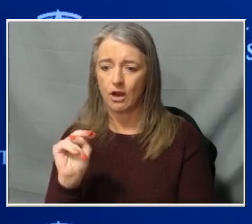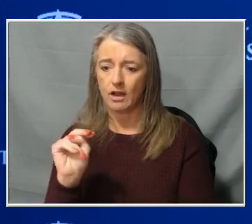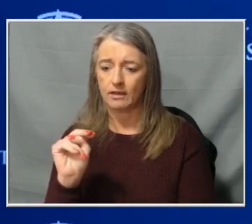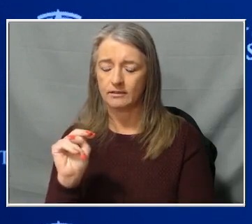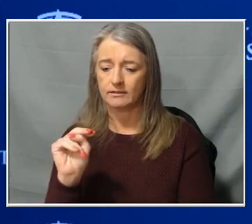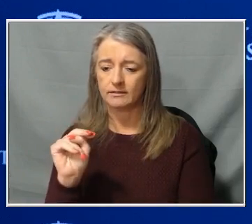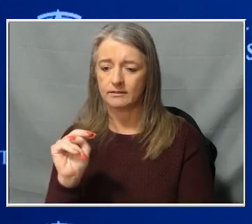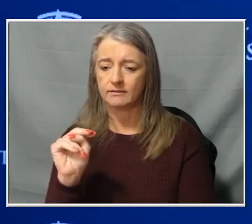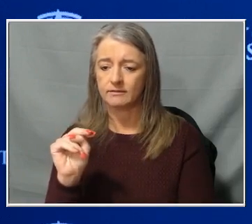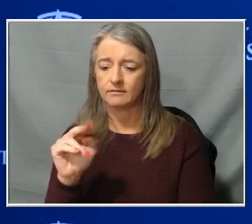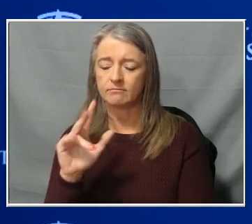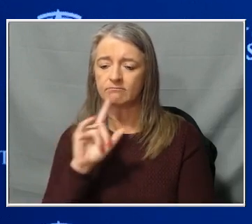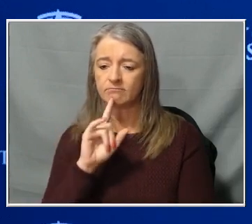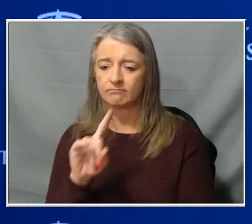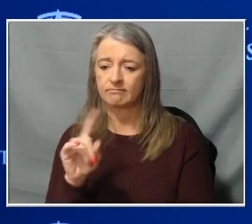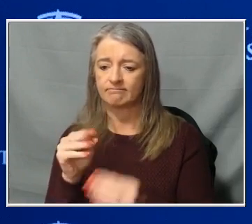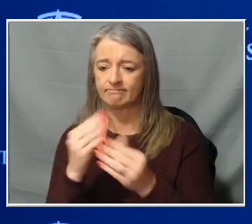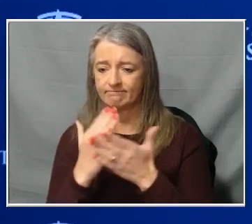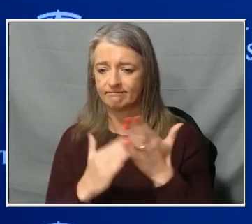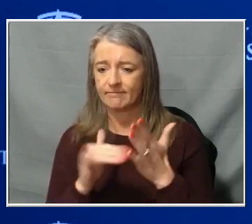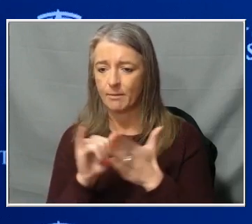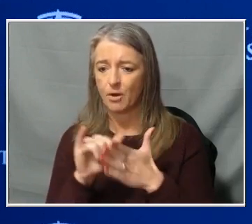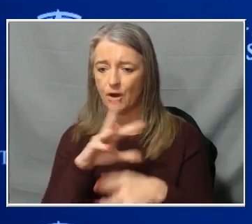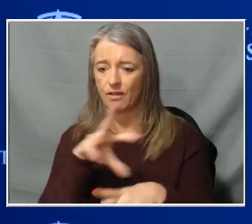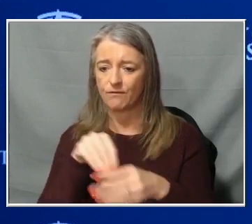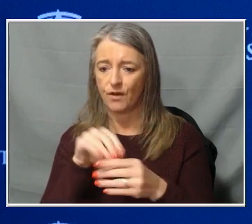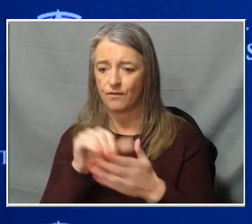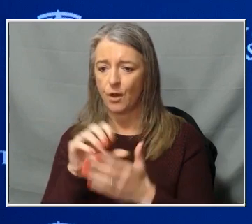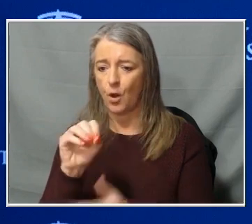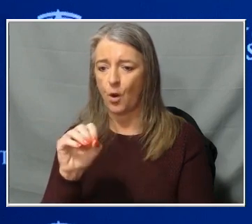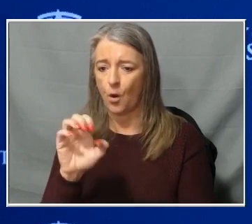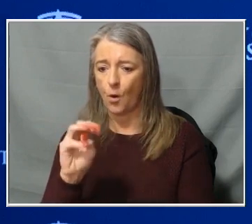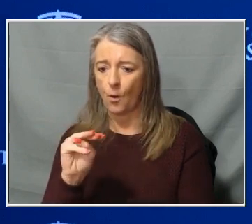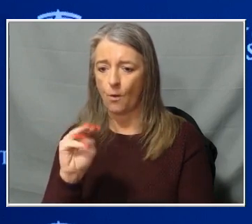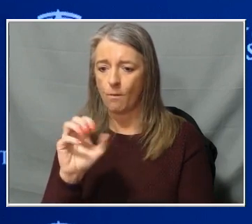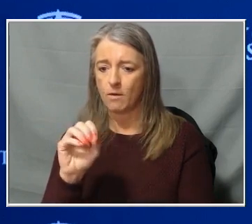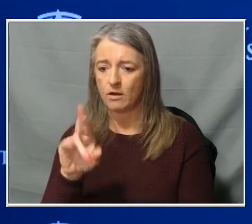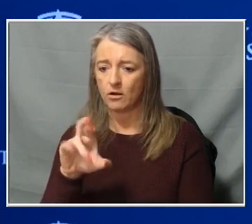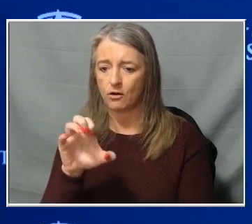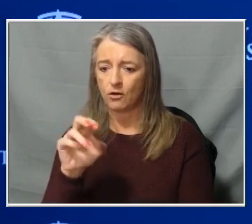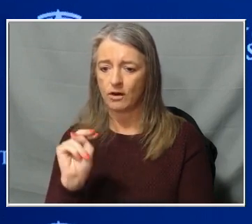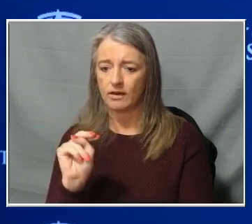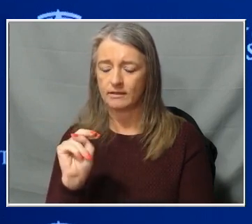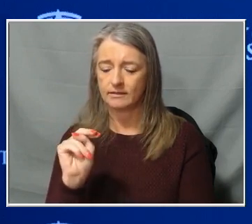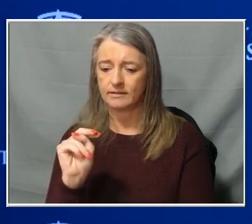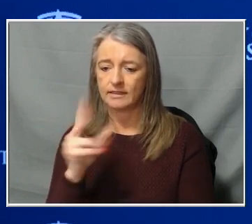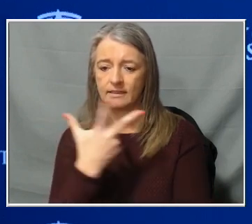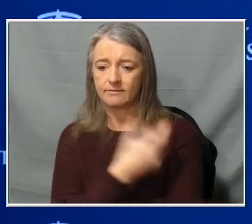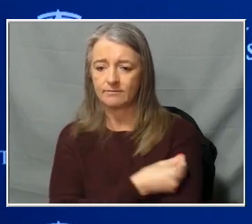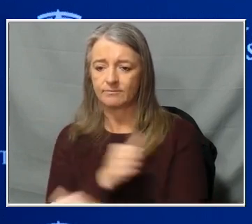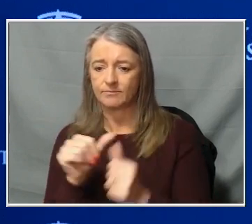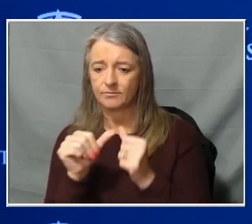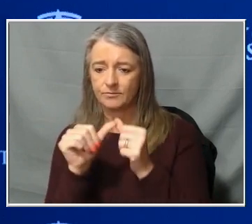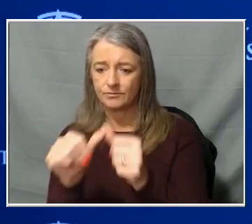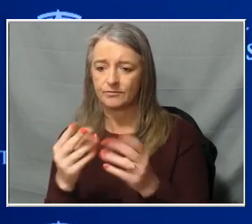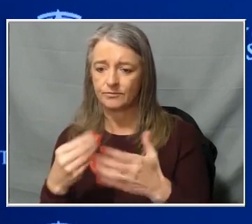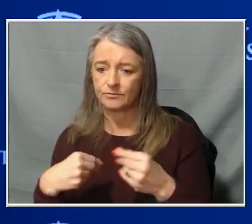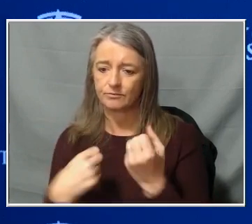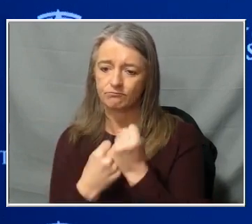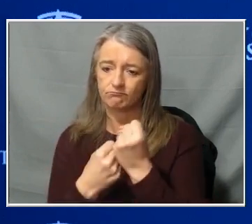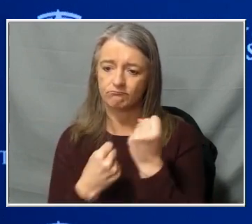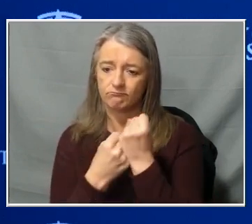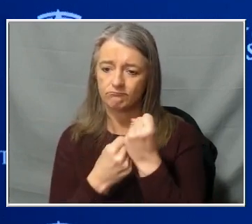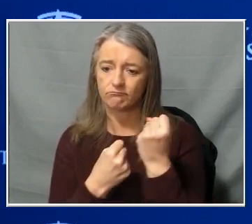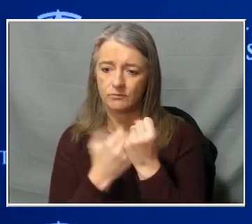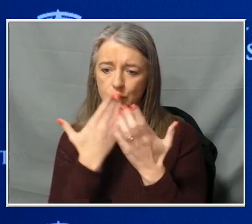they are sublineages of that. And really, again, our antivirals and our vaccines continue to provide good protection against